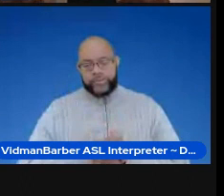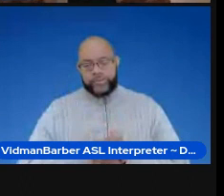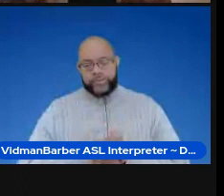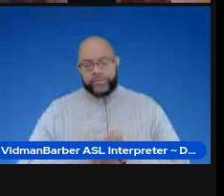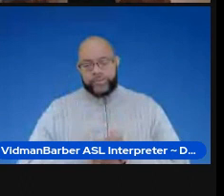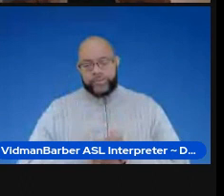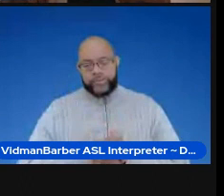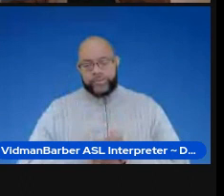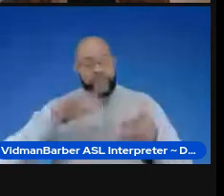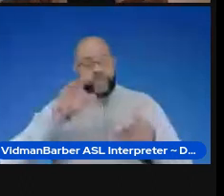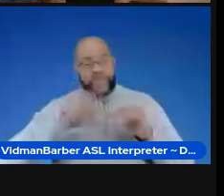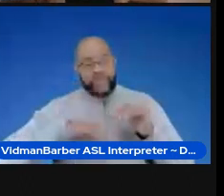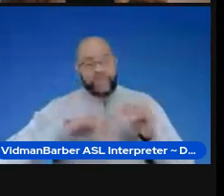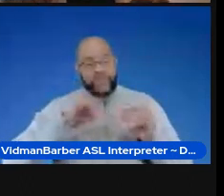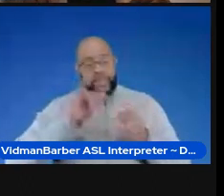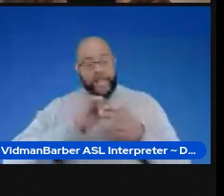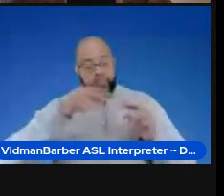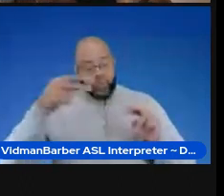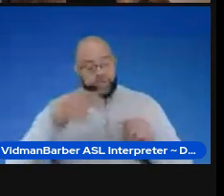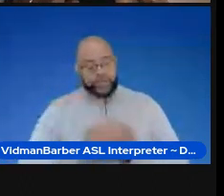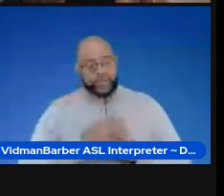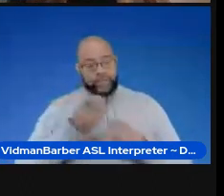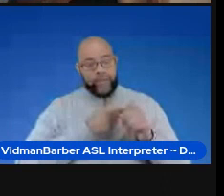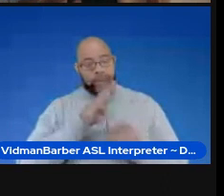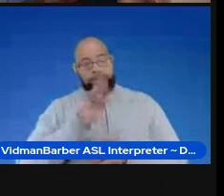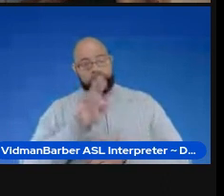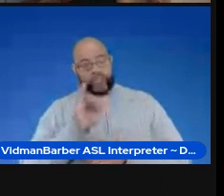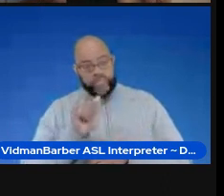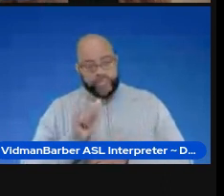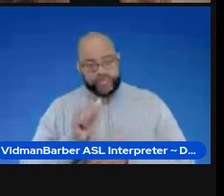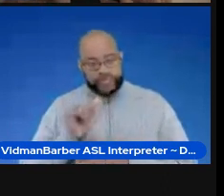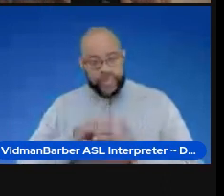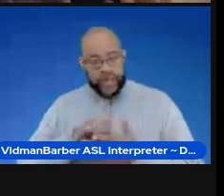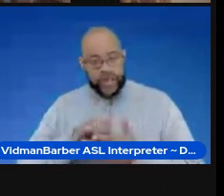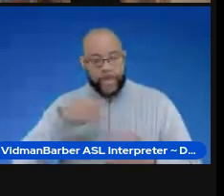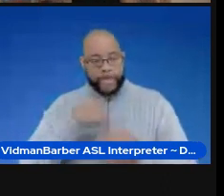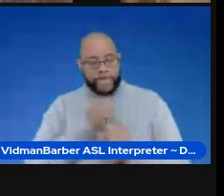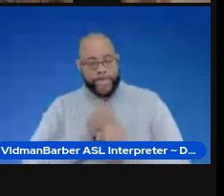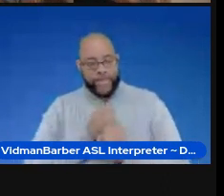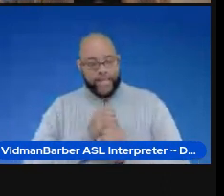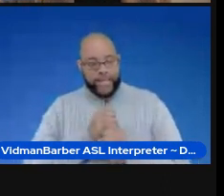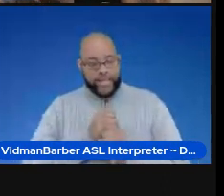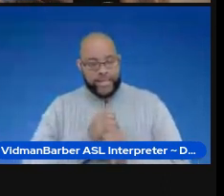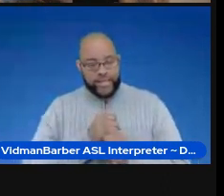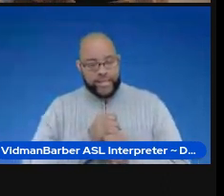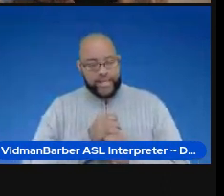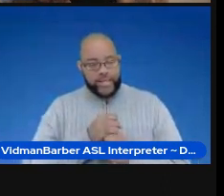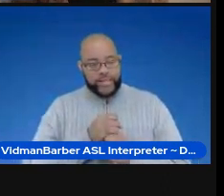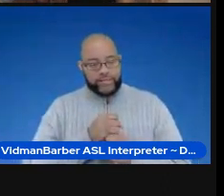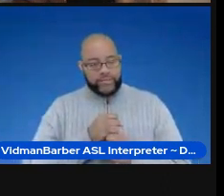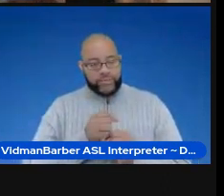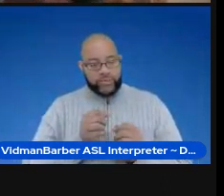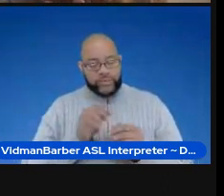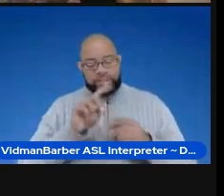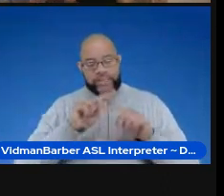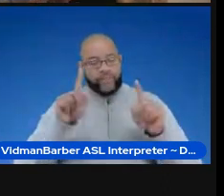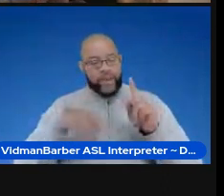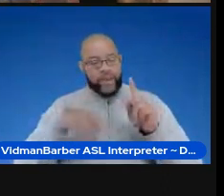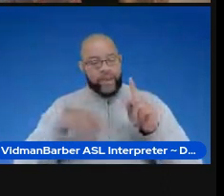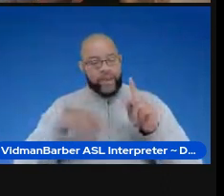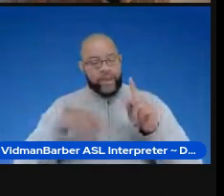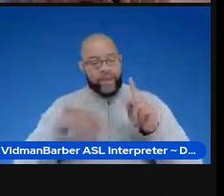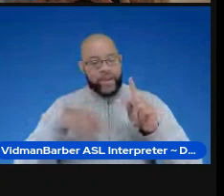this protein from the bacteria, that we have created a hyperaggregation phenotype. And